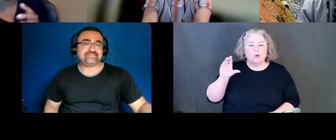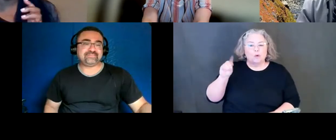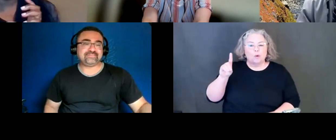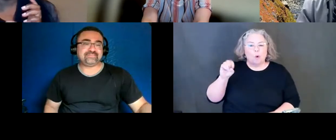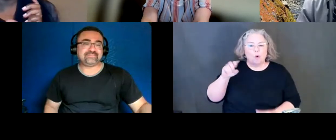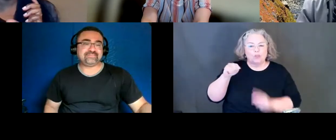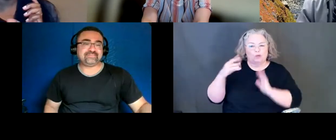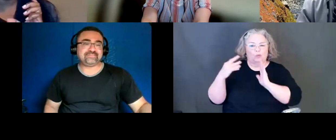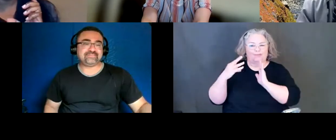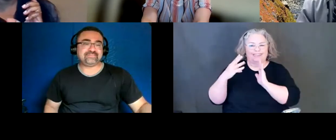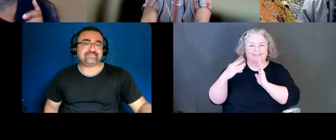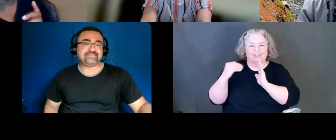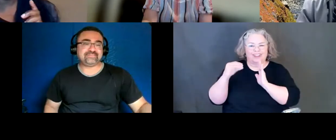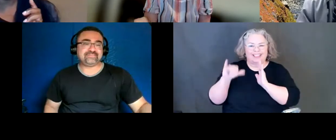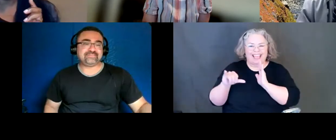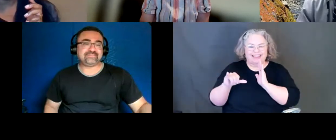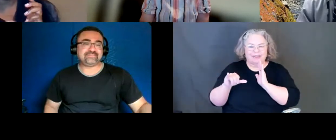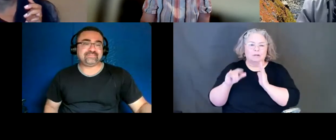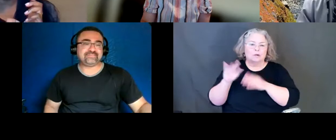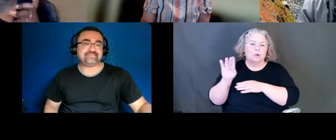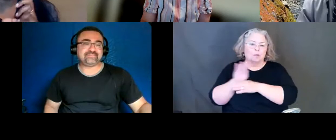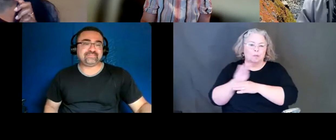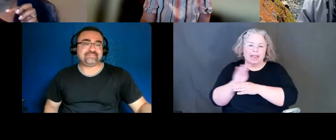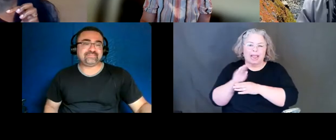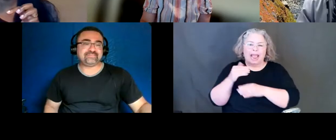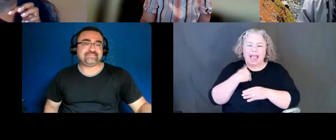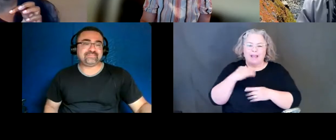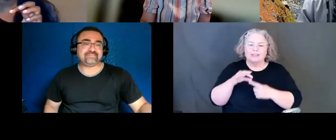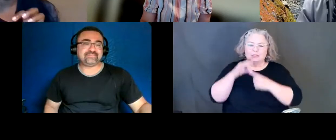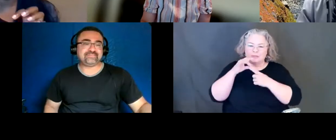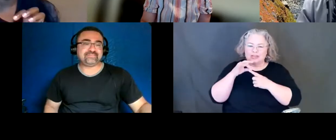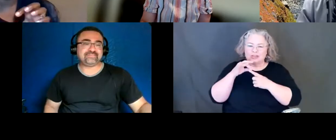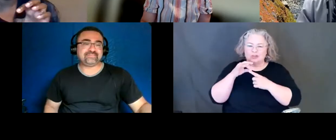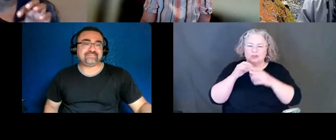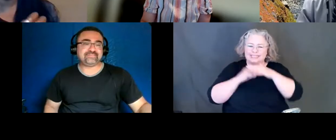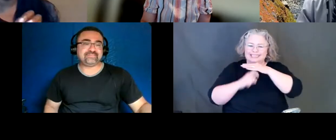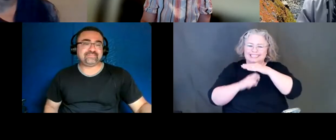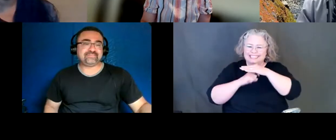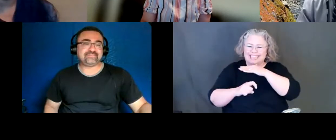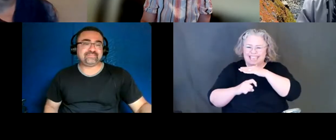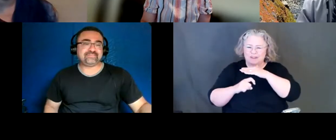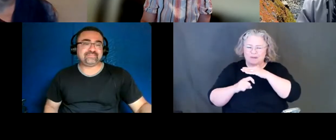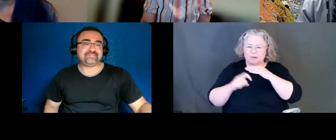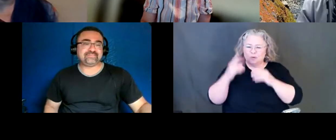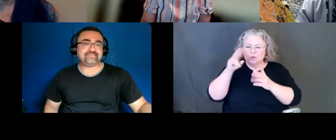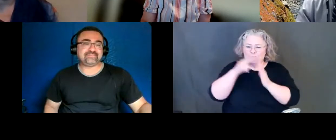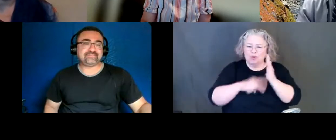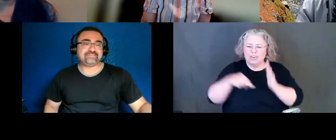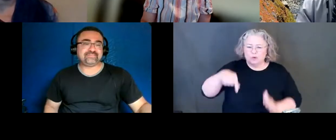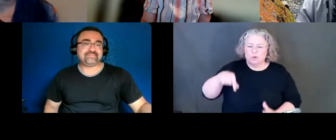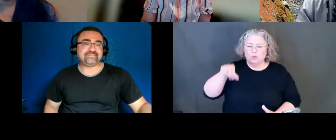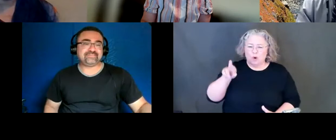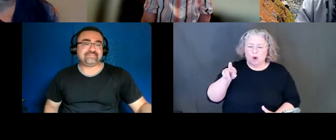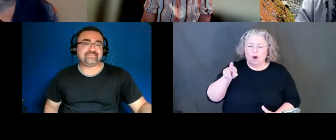that, and businesses that have the special QR code reader are then able to